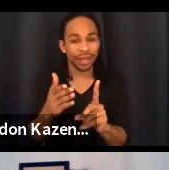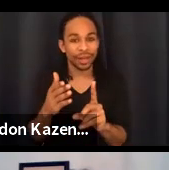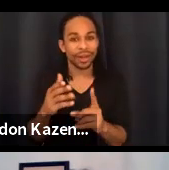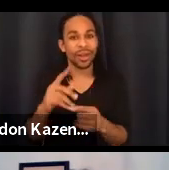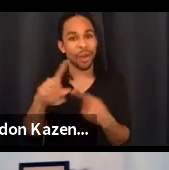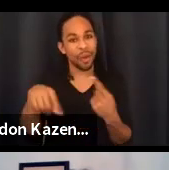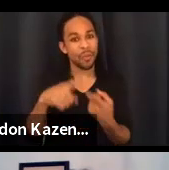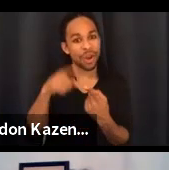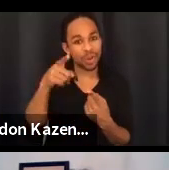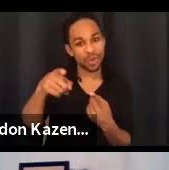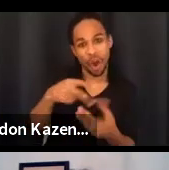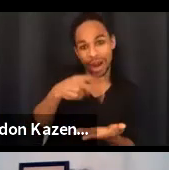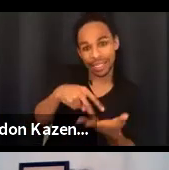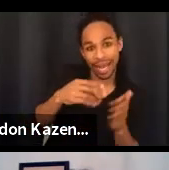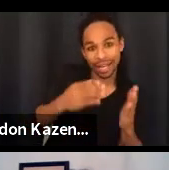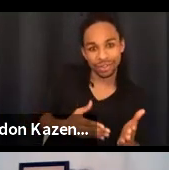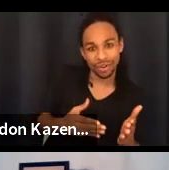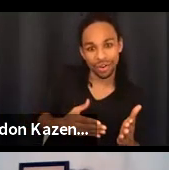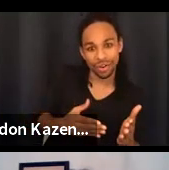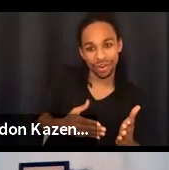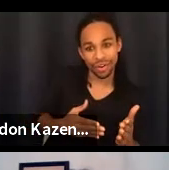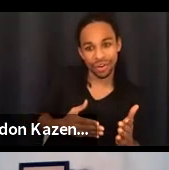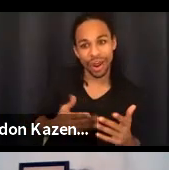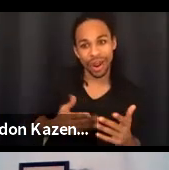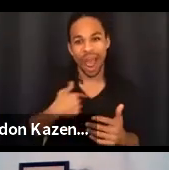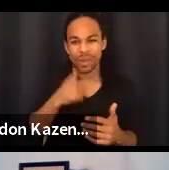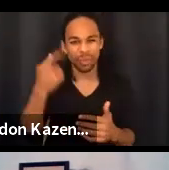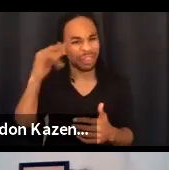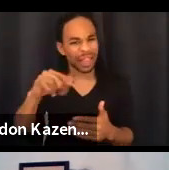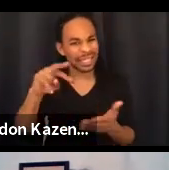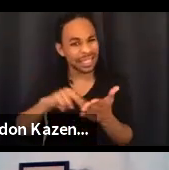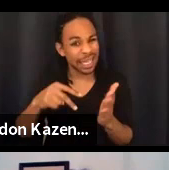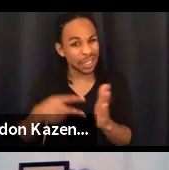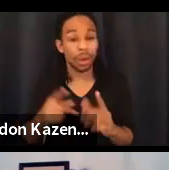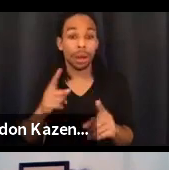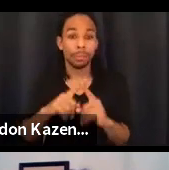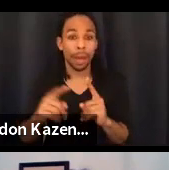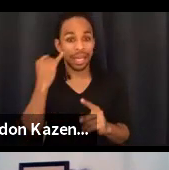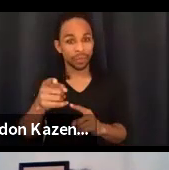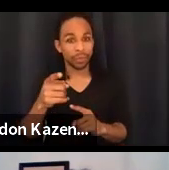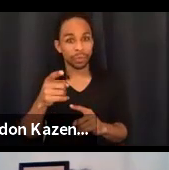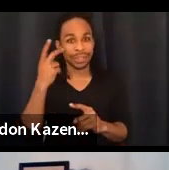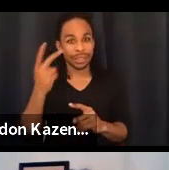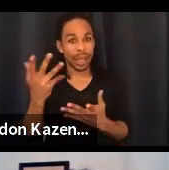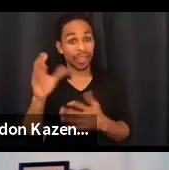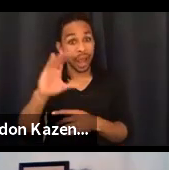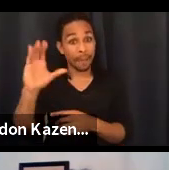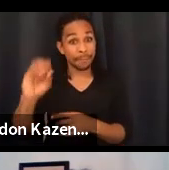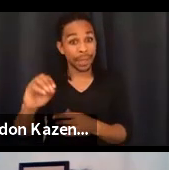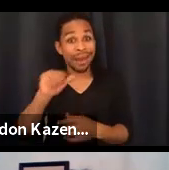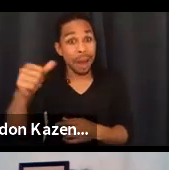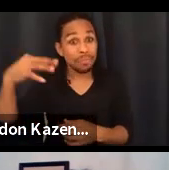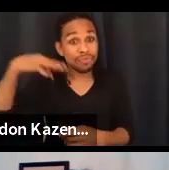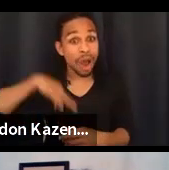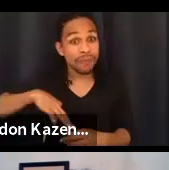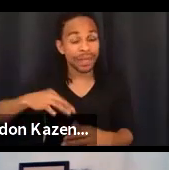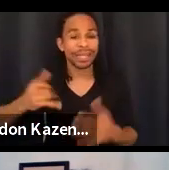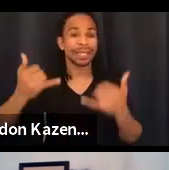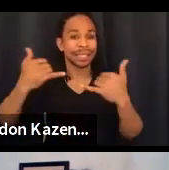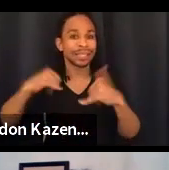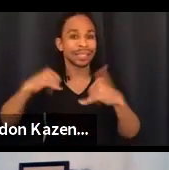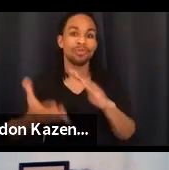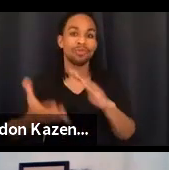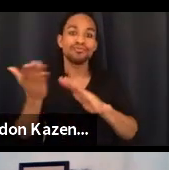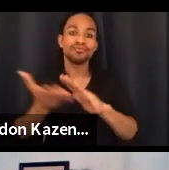that. It's just that if the company, a nonprofit, is still running under a capitalist system, which is, you